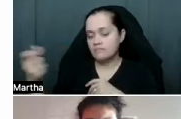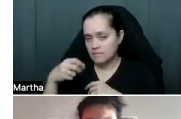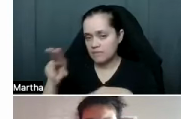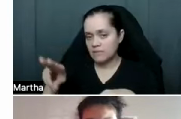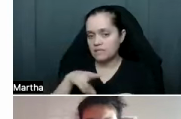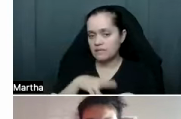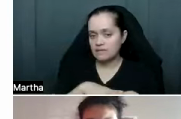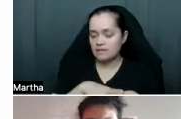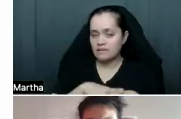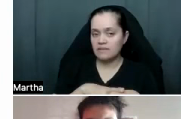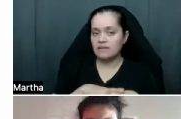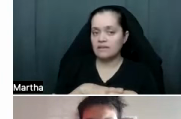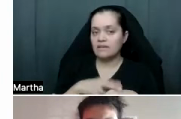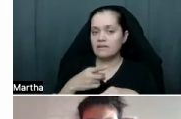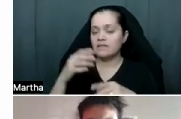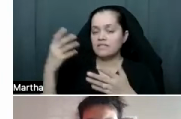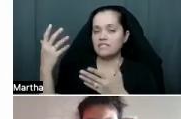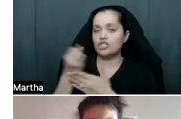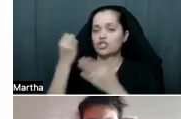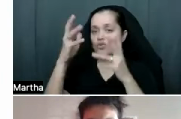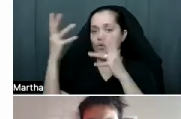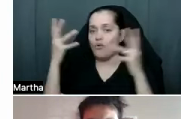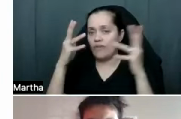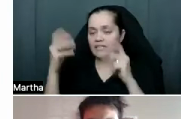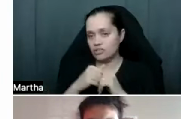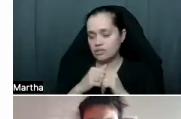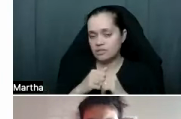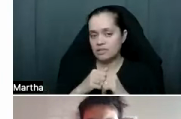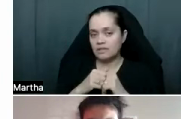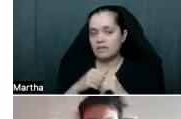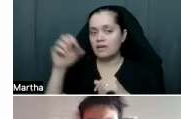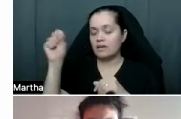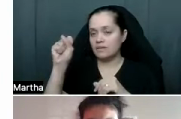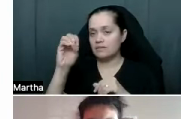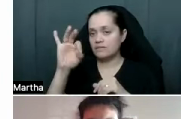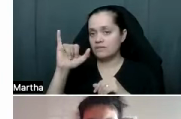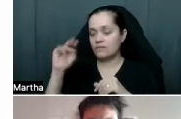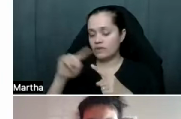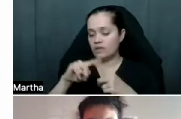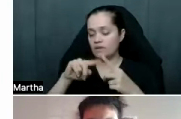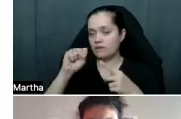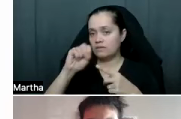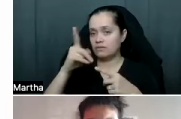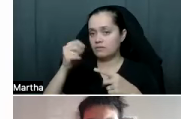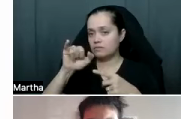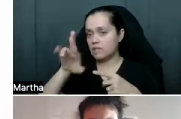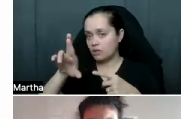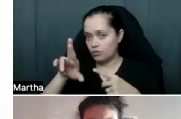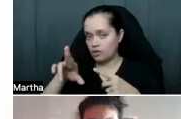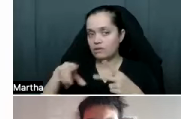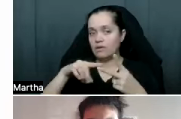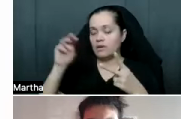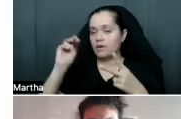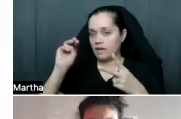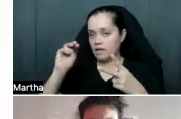so she's earned ovations. So S for Sophia is S for superior. M